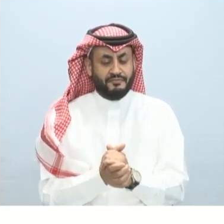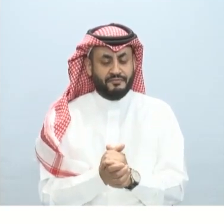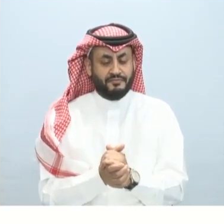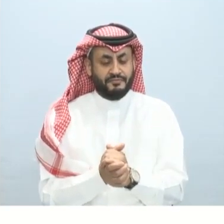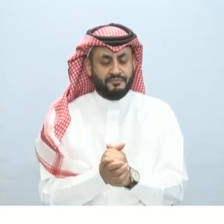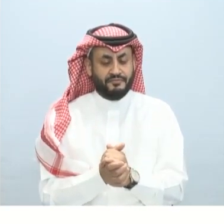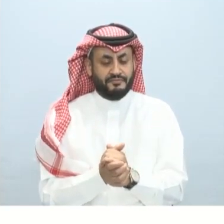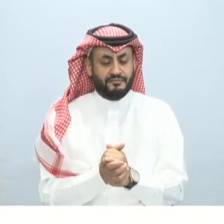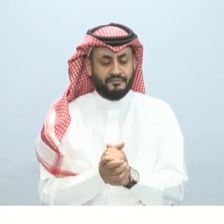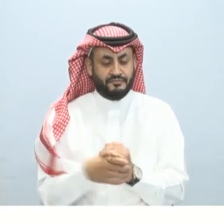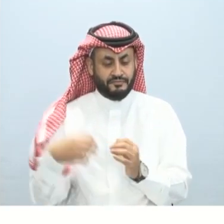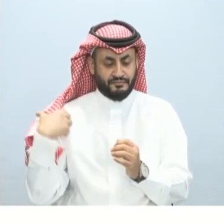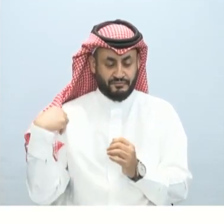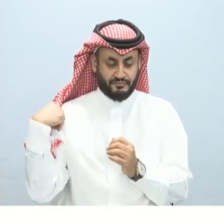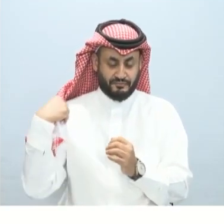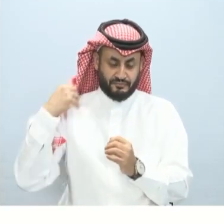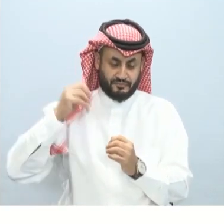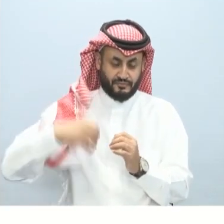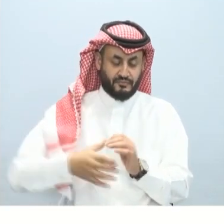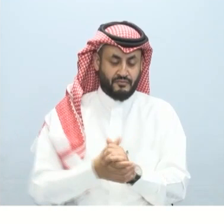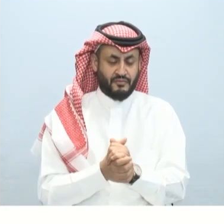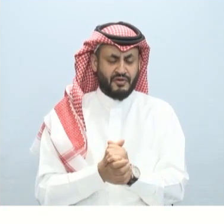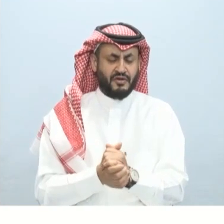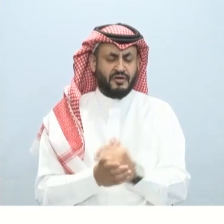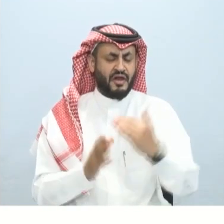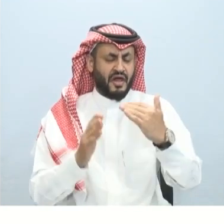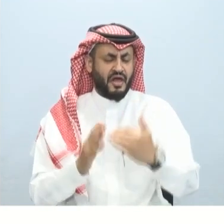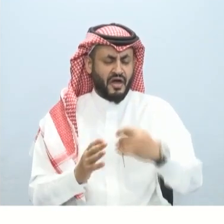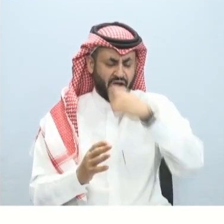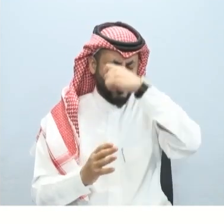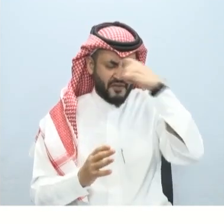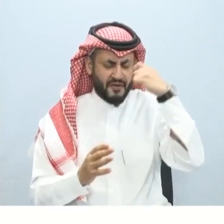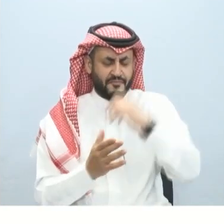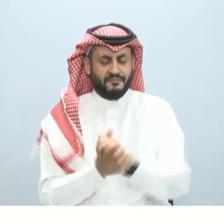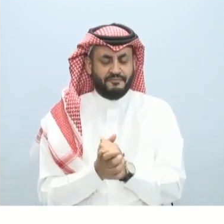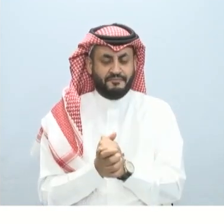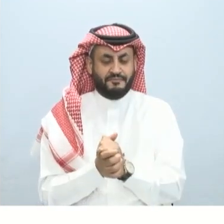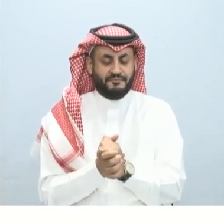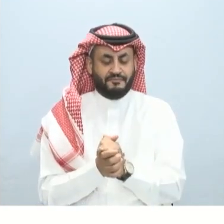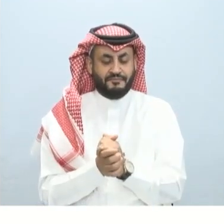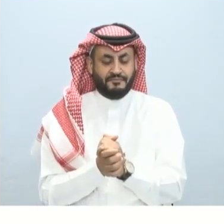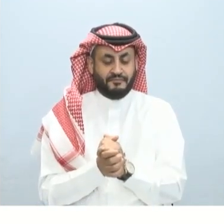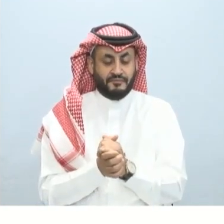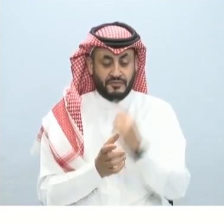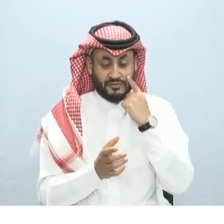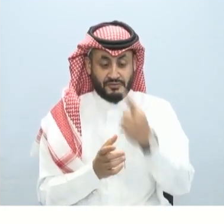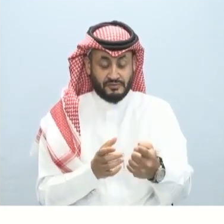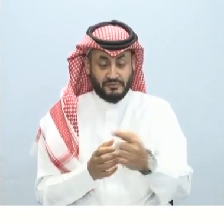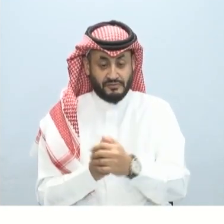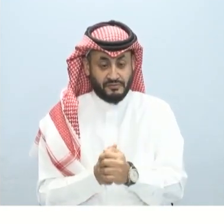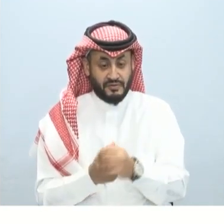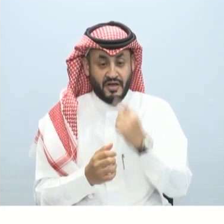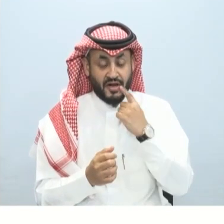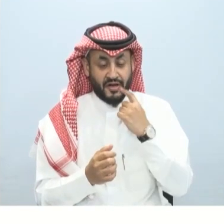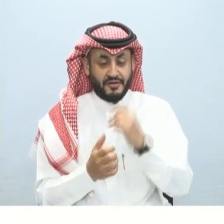My gym training is less exhausting than when I first started. Now here you can see that we have